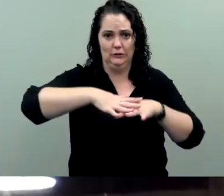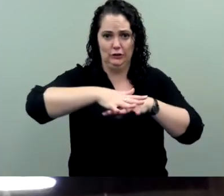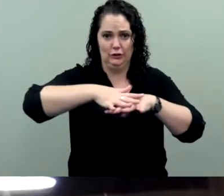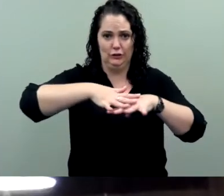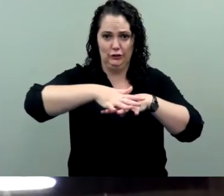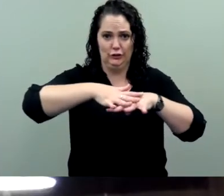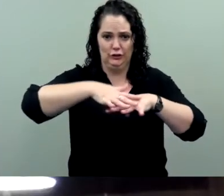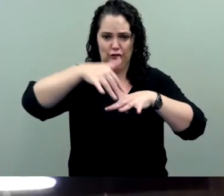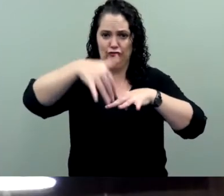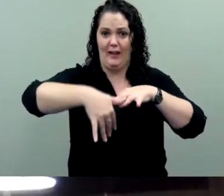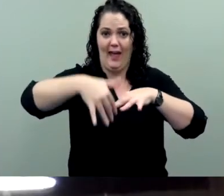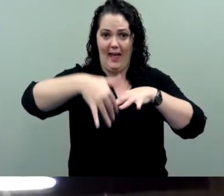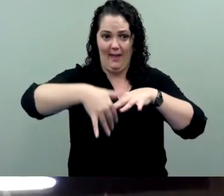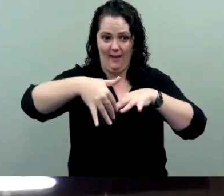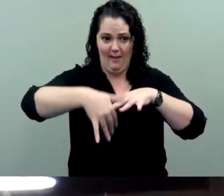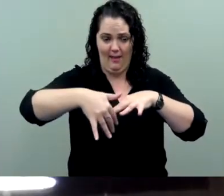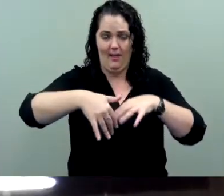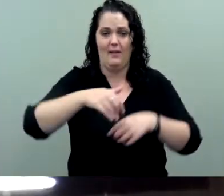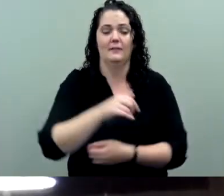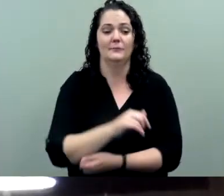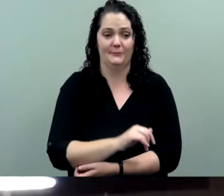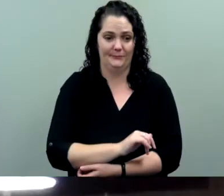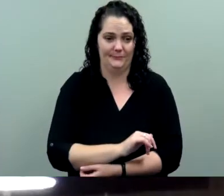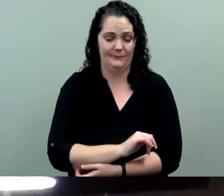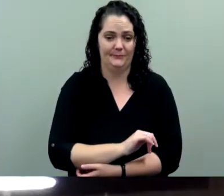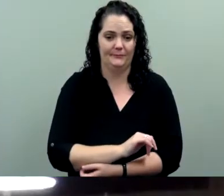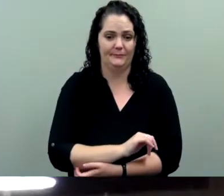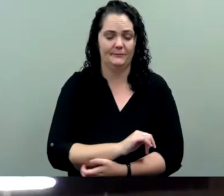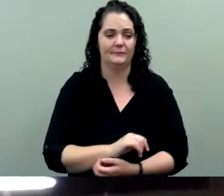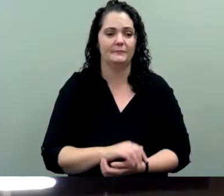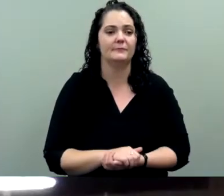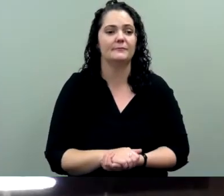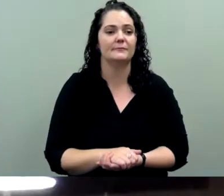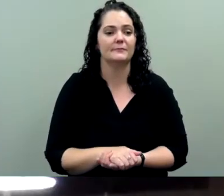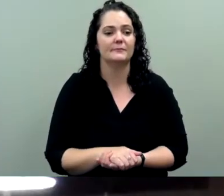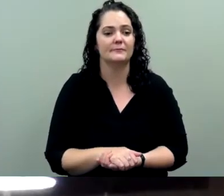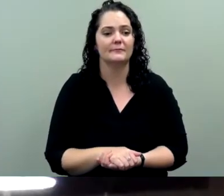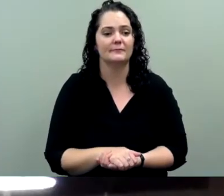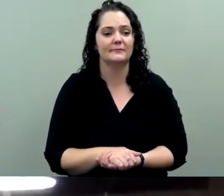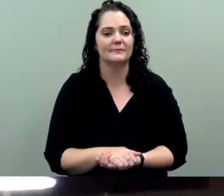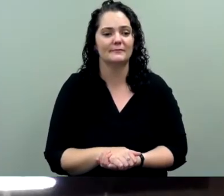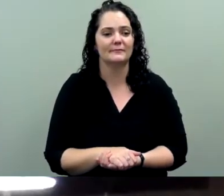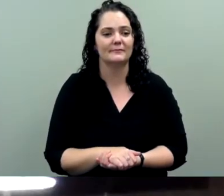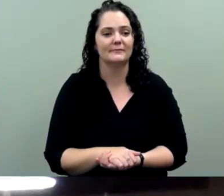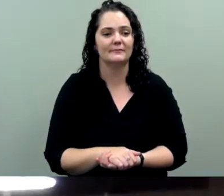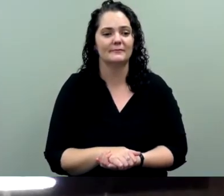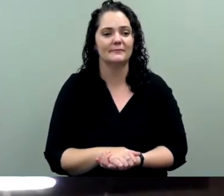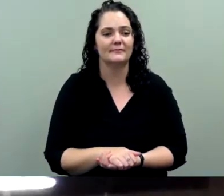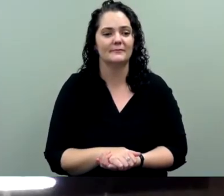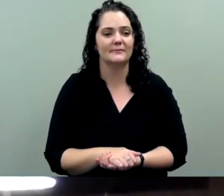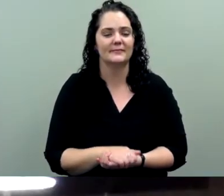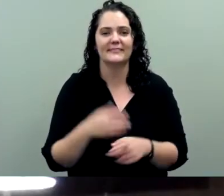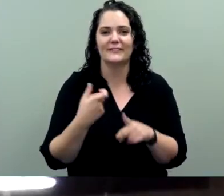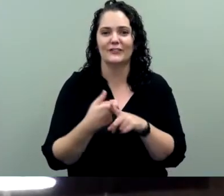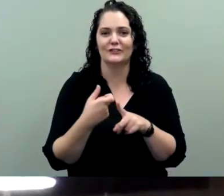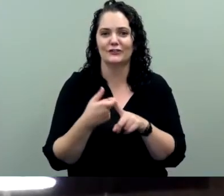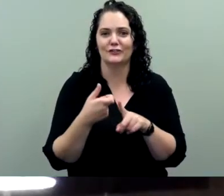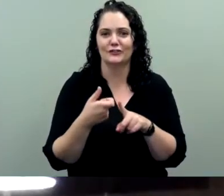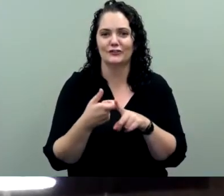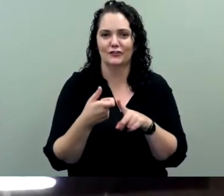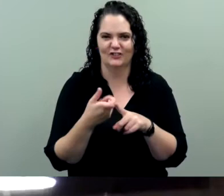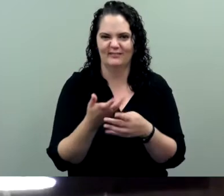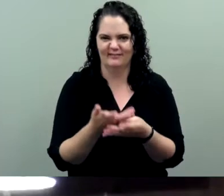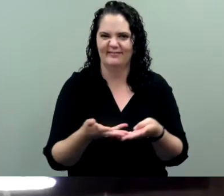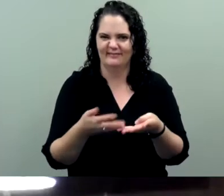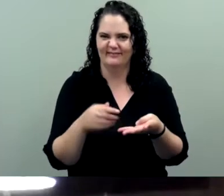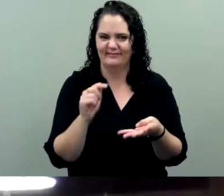ink into this. All right, so I've got my little strainer here, my kitchen strainer, which I can just hold